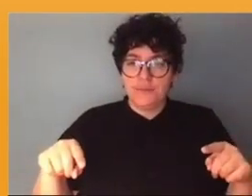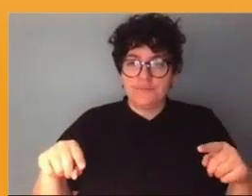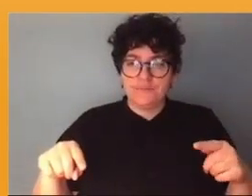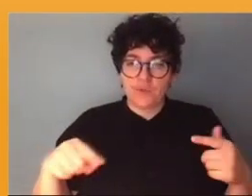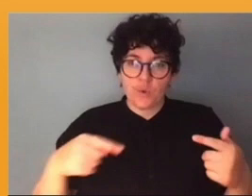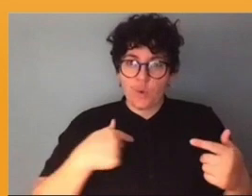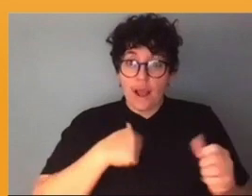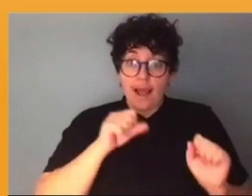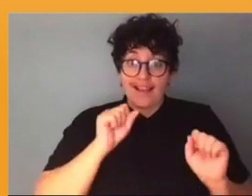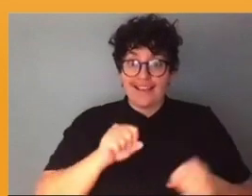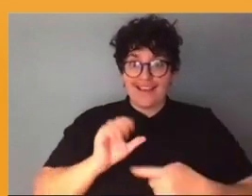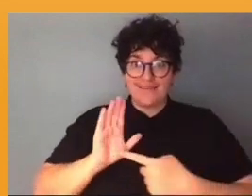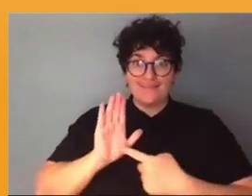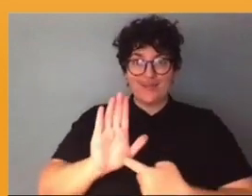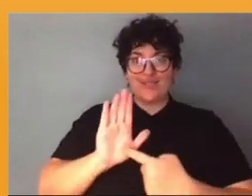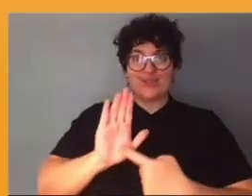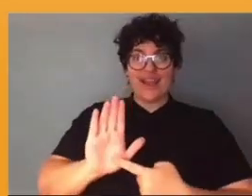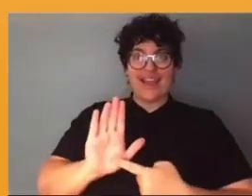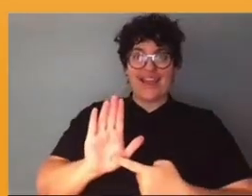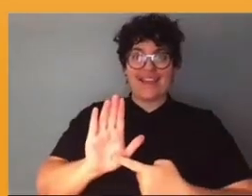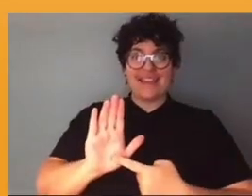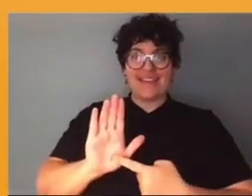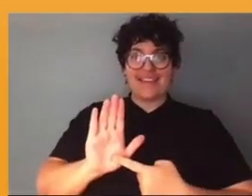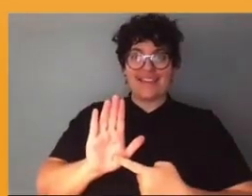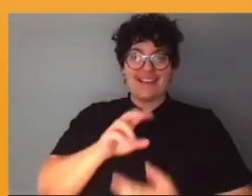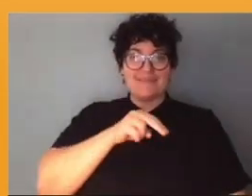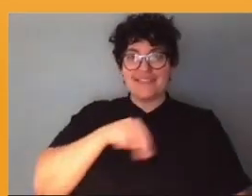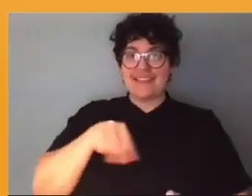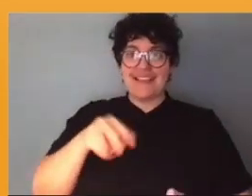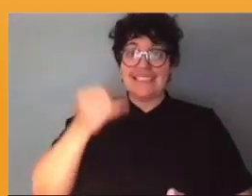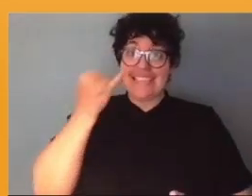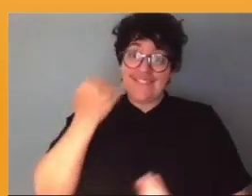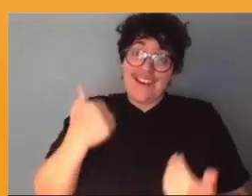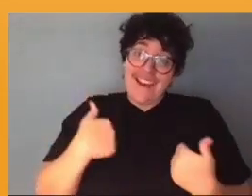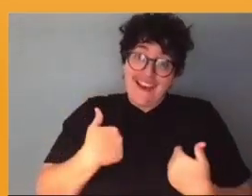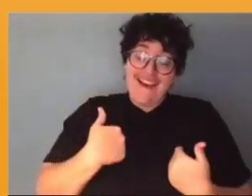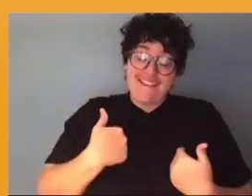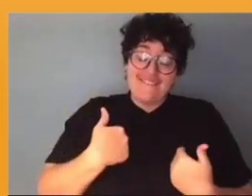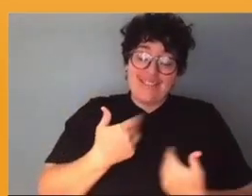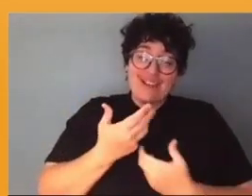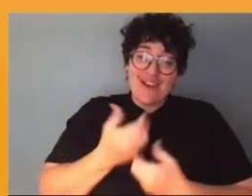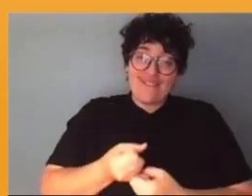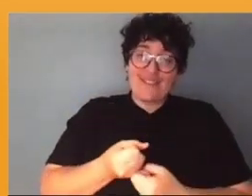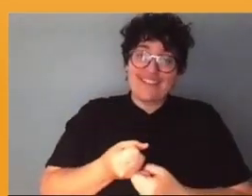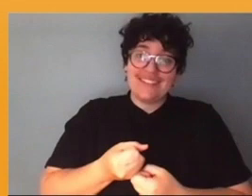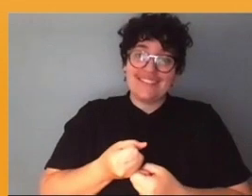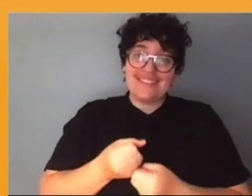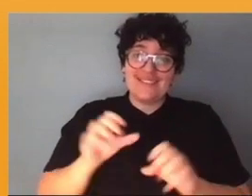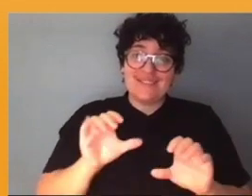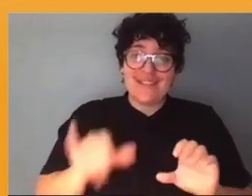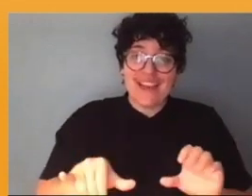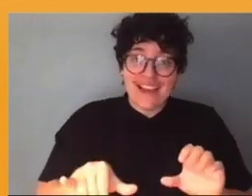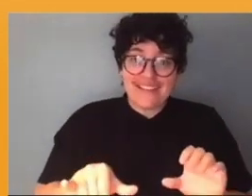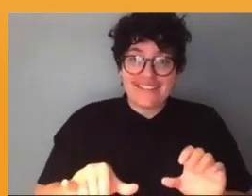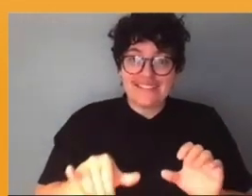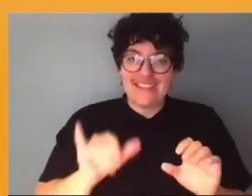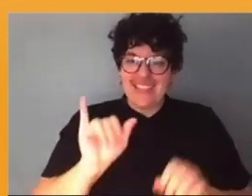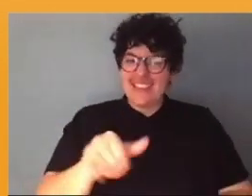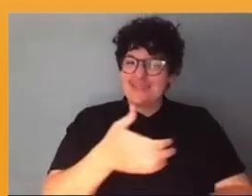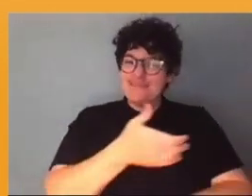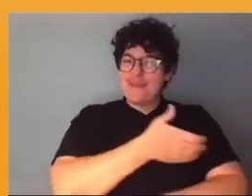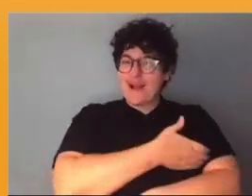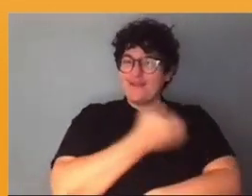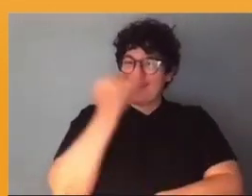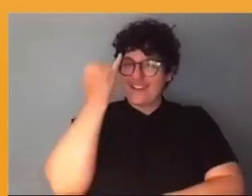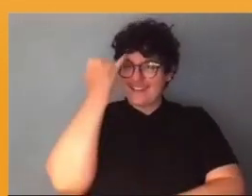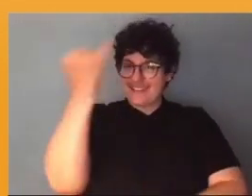I have the confidence to do so, I think is a very powerful idea for me, and, you know, lights a fire